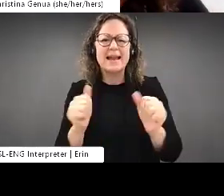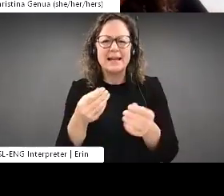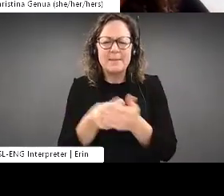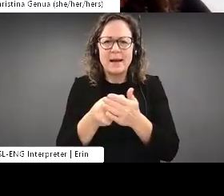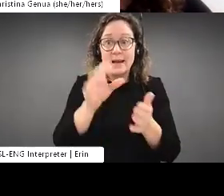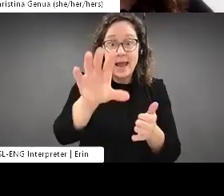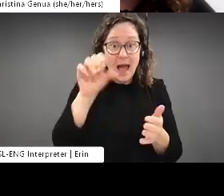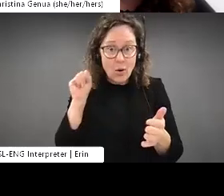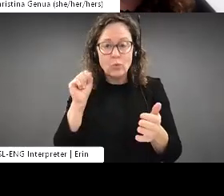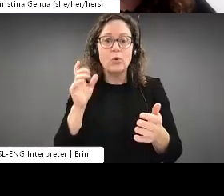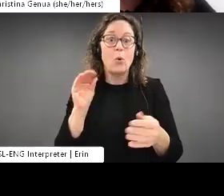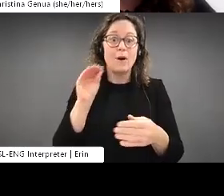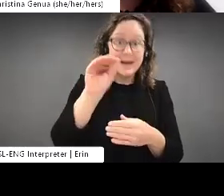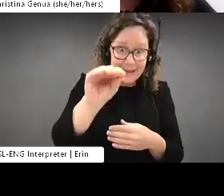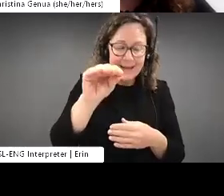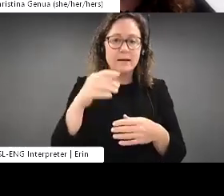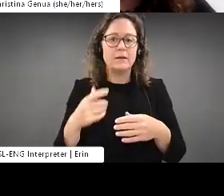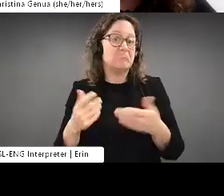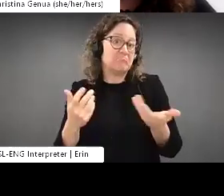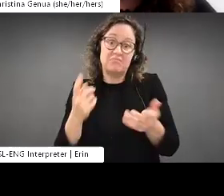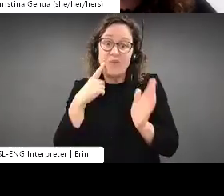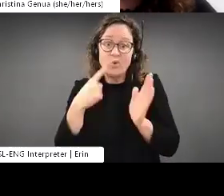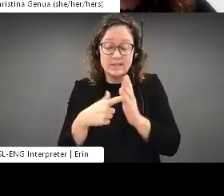at a store. Those are all debit transactions.